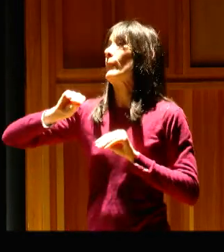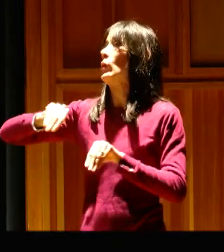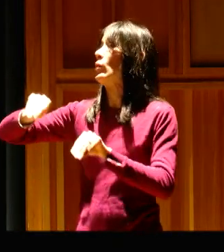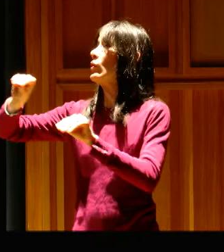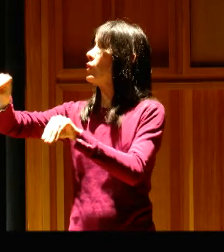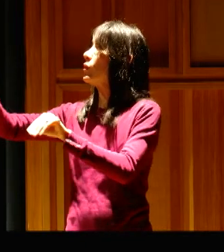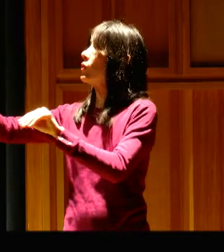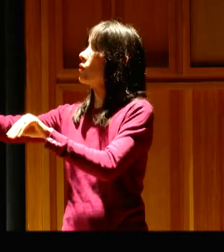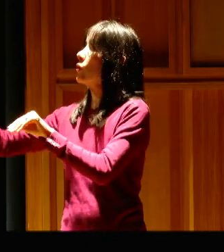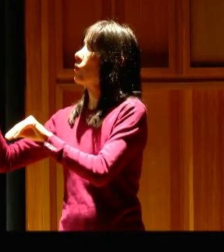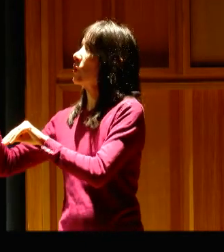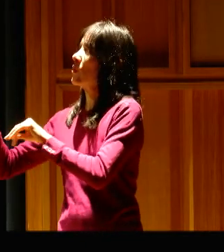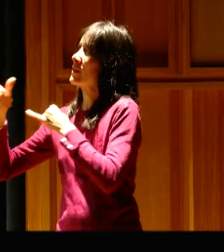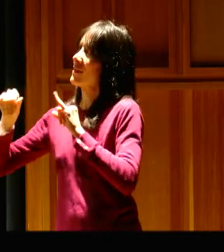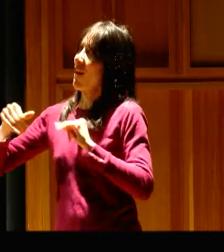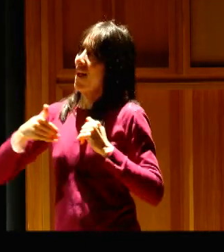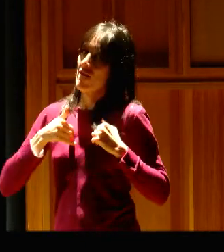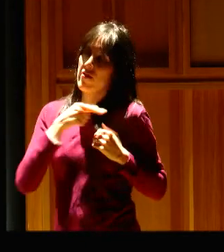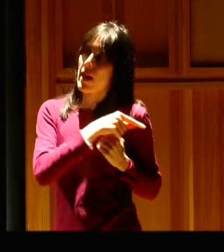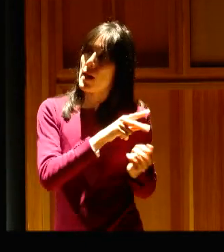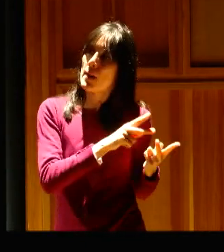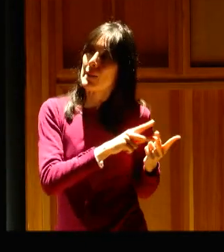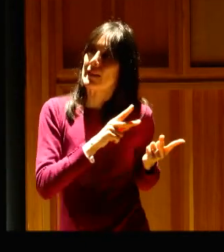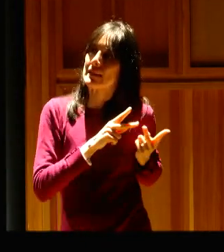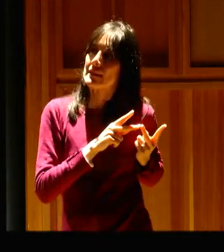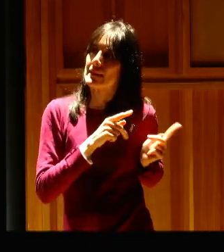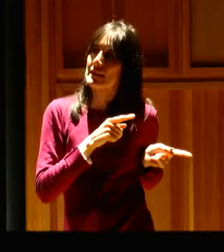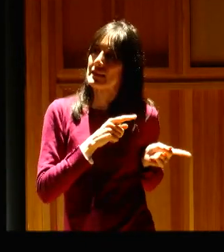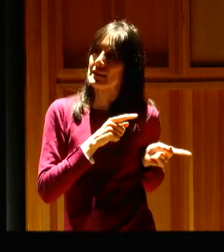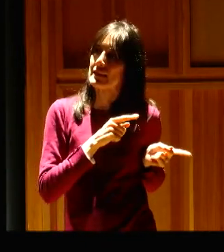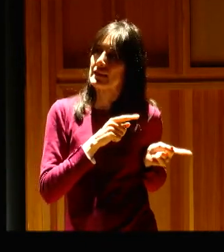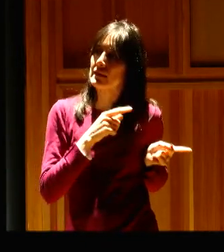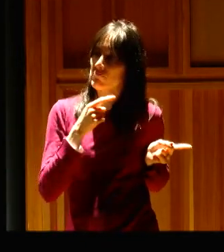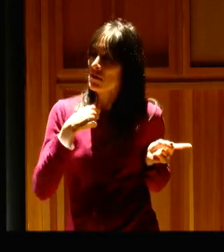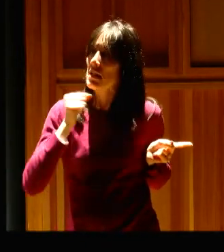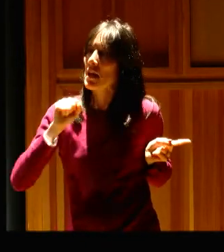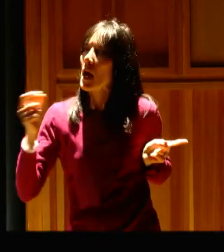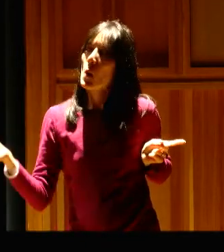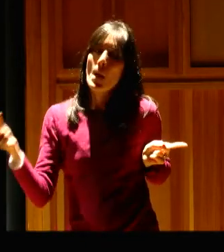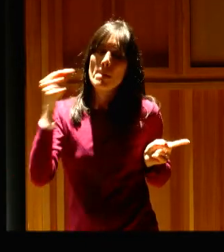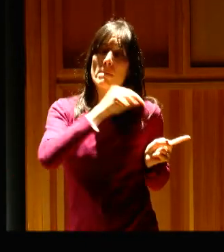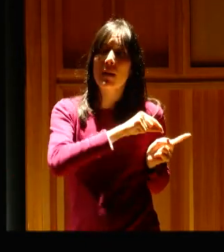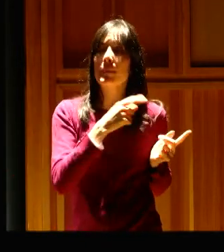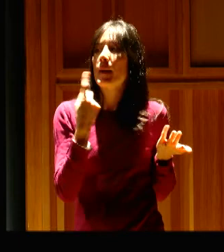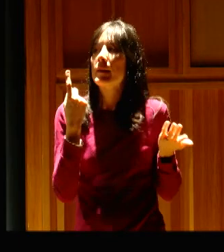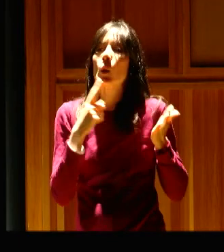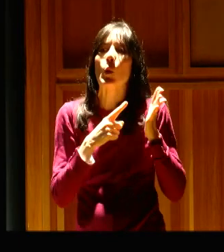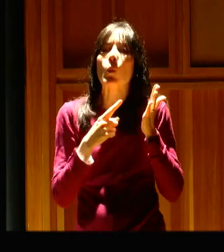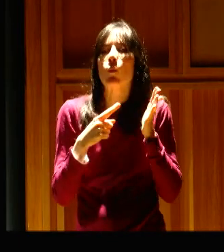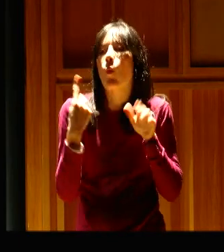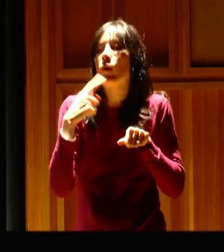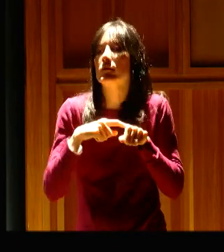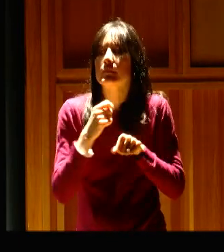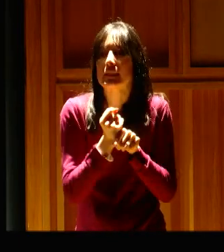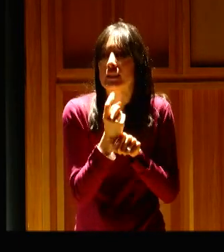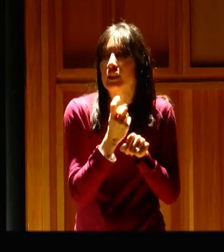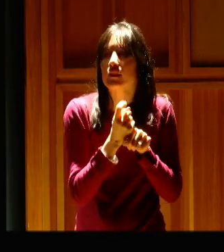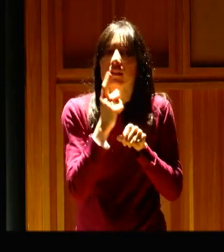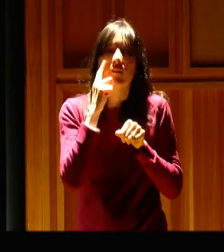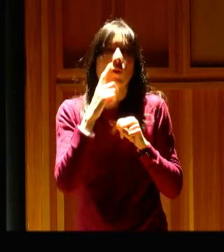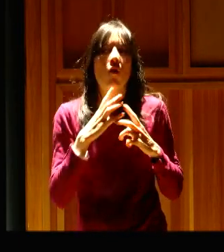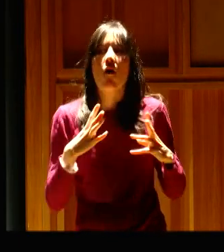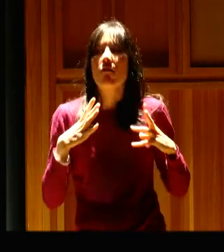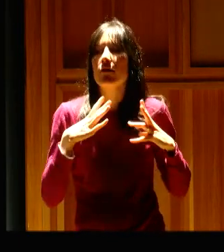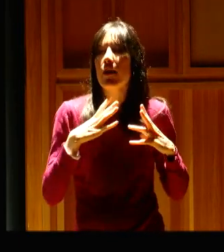back of our head that place that we can always go back to, whether it's once a year for a holiday or every 10